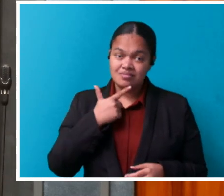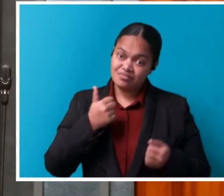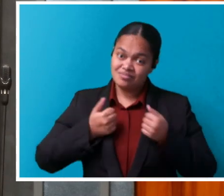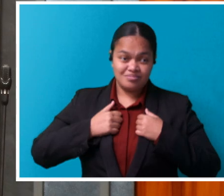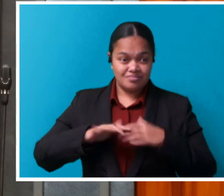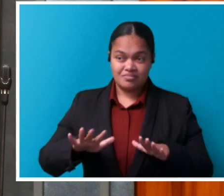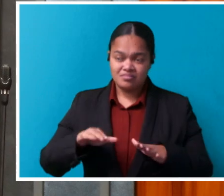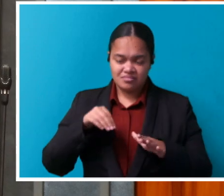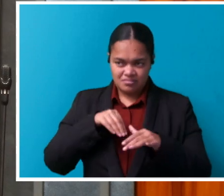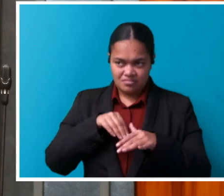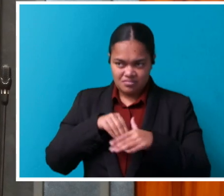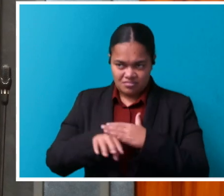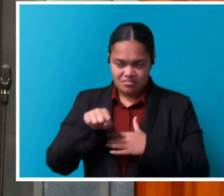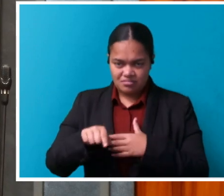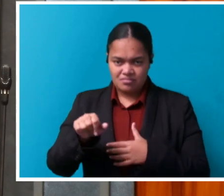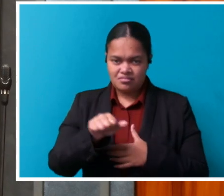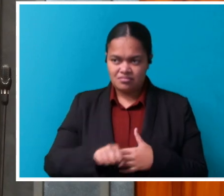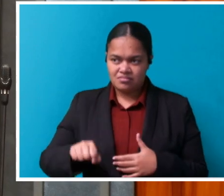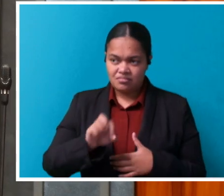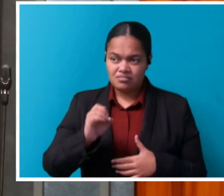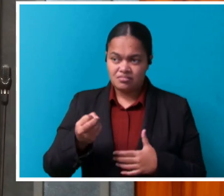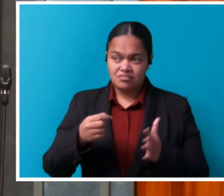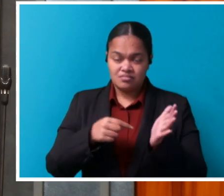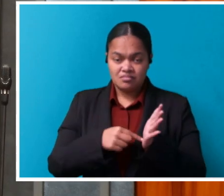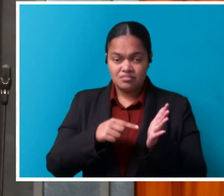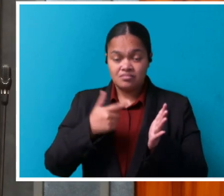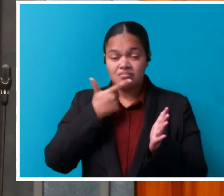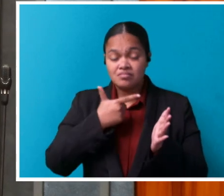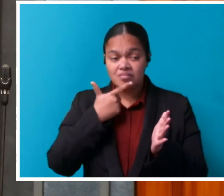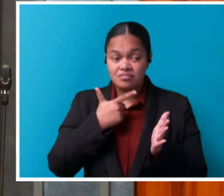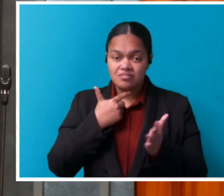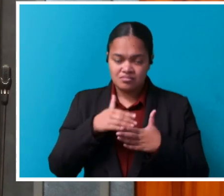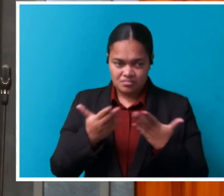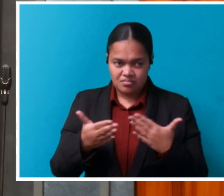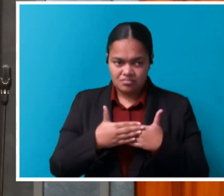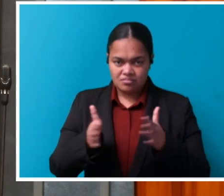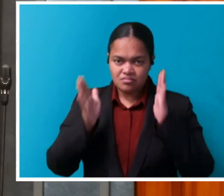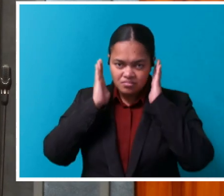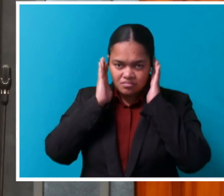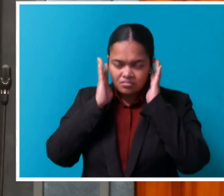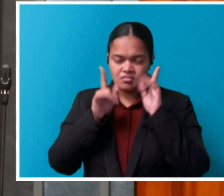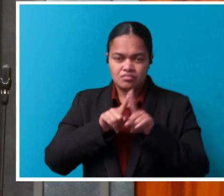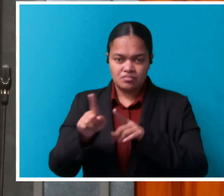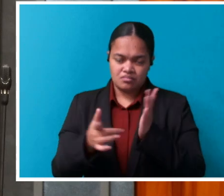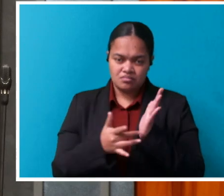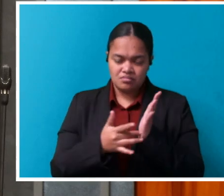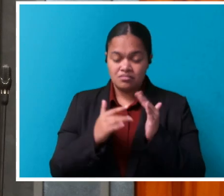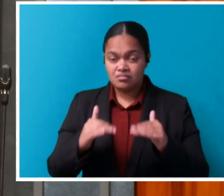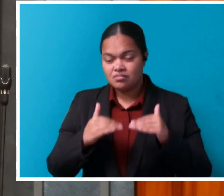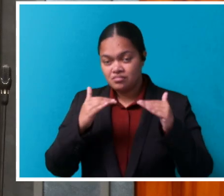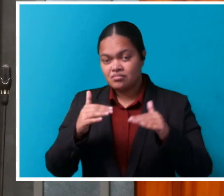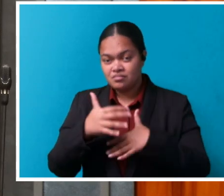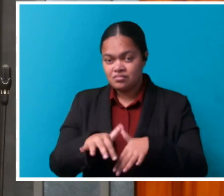this area. TSLS is now proven to be amongst the most technologically advanced public